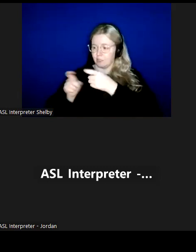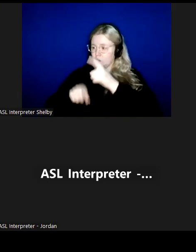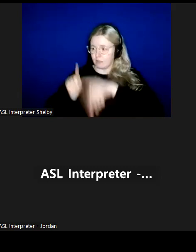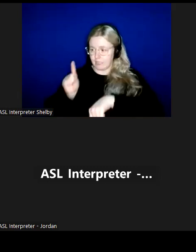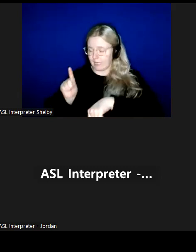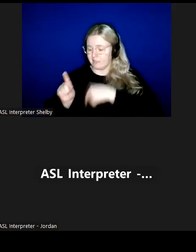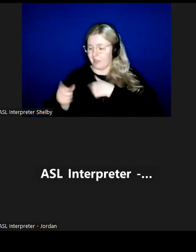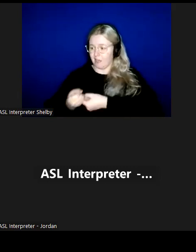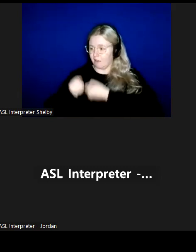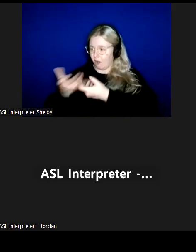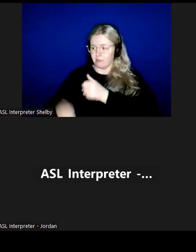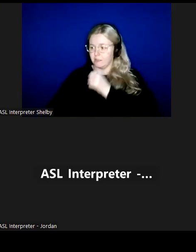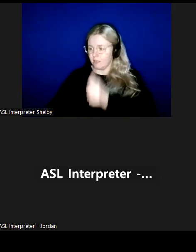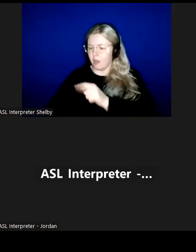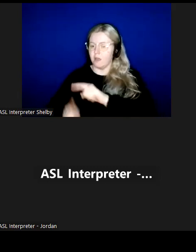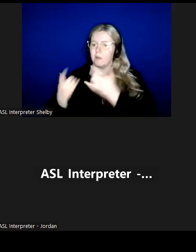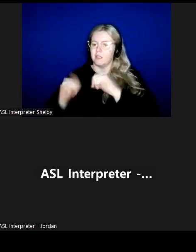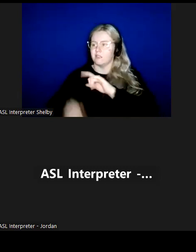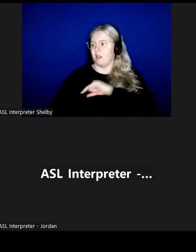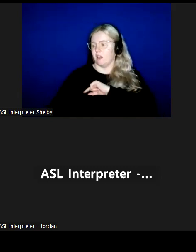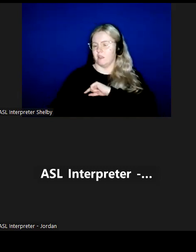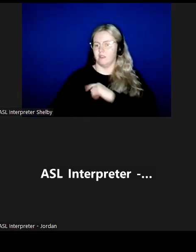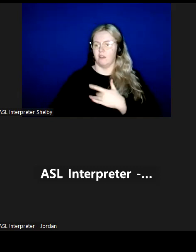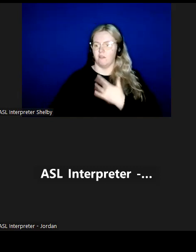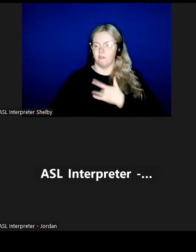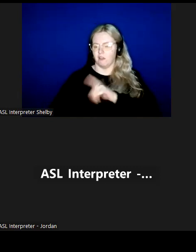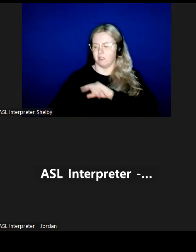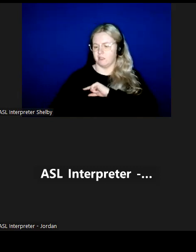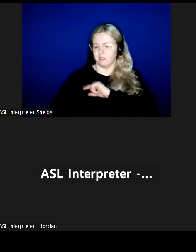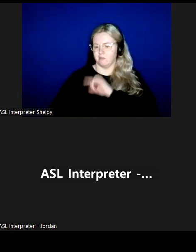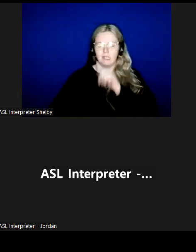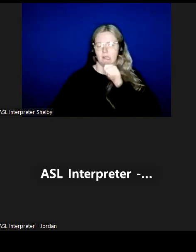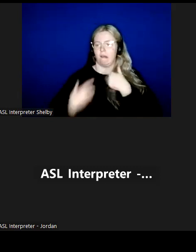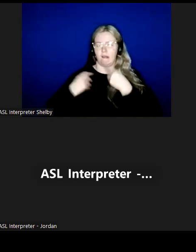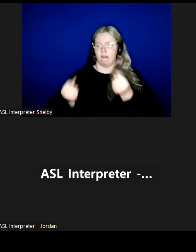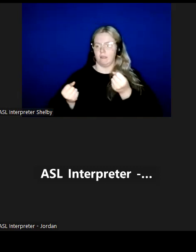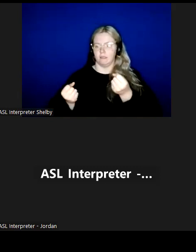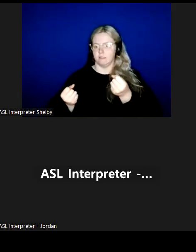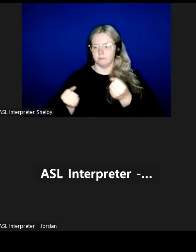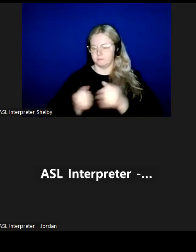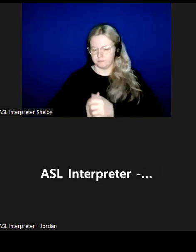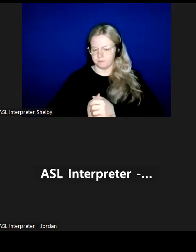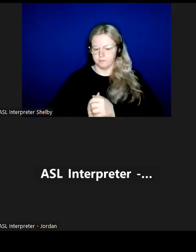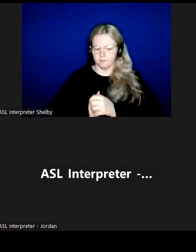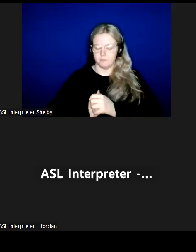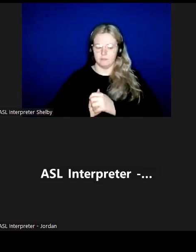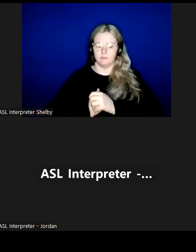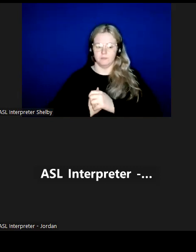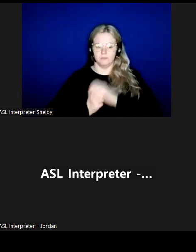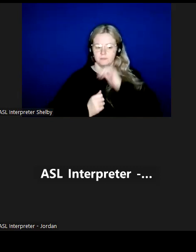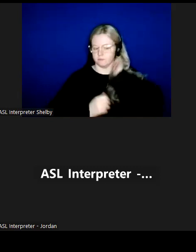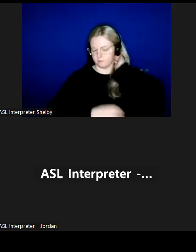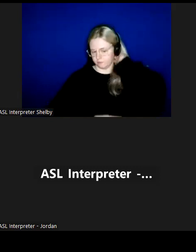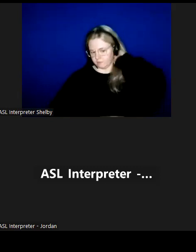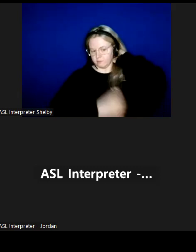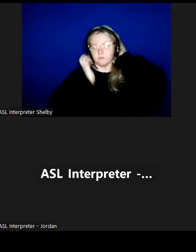cause it, and we cannot control it. So it's a form of